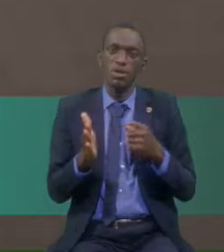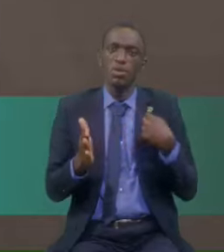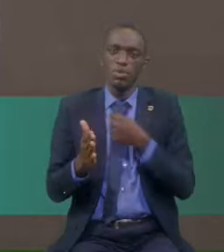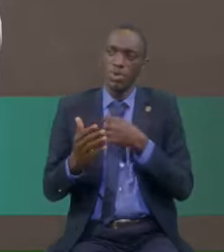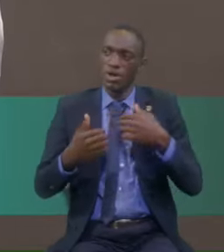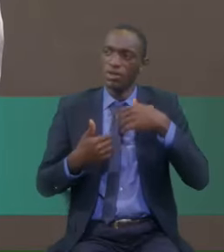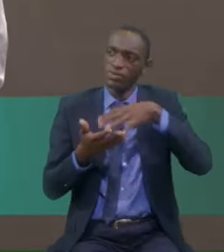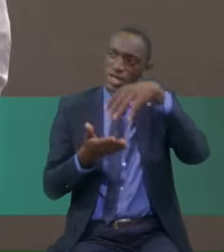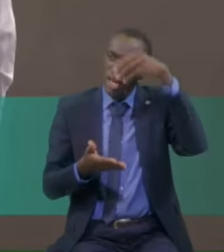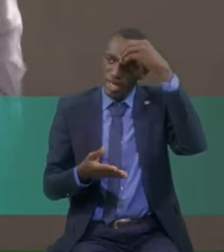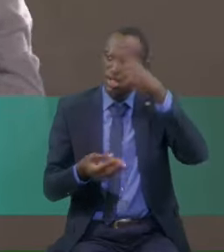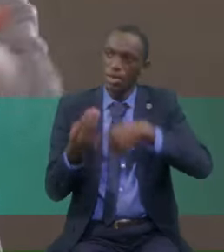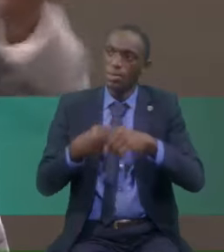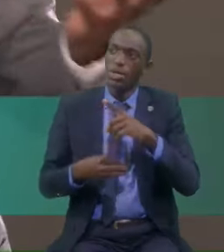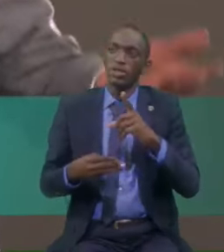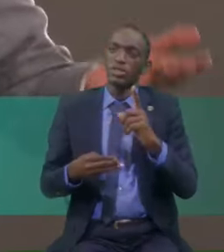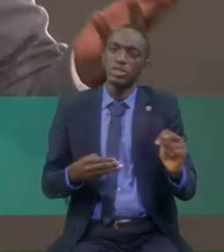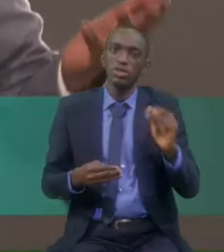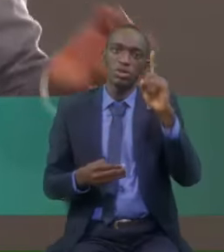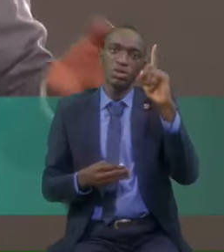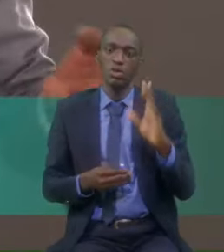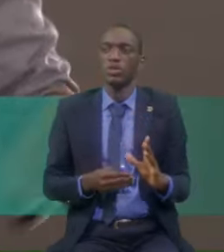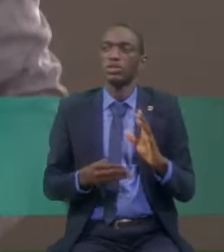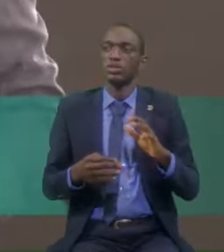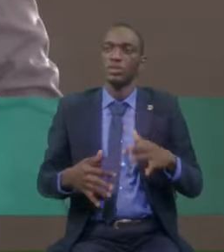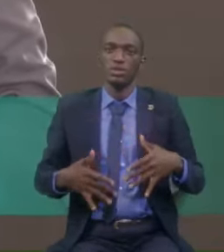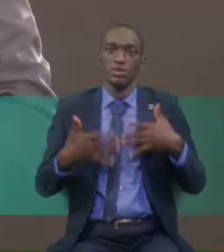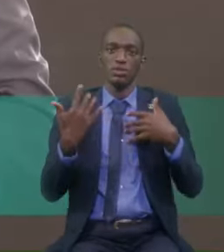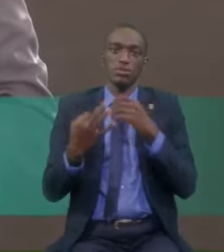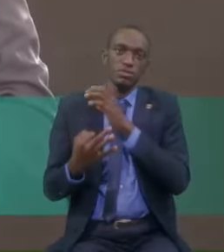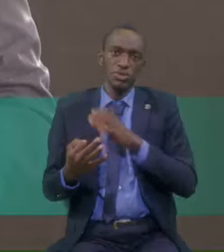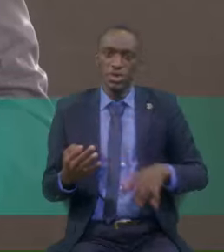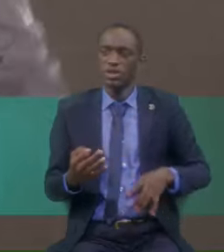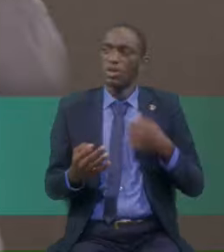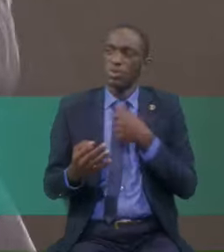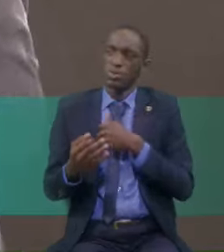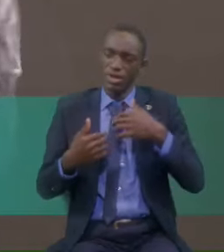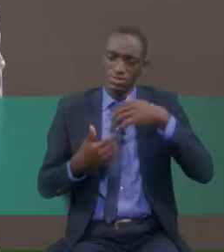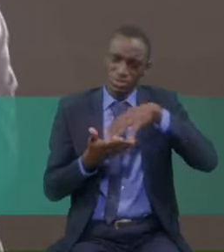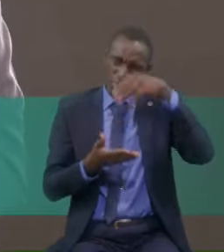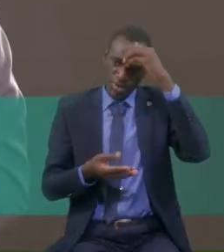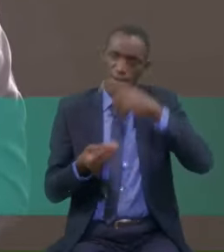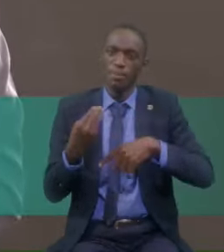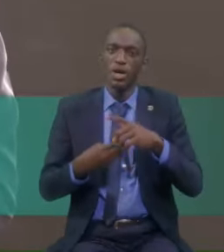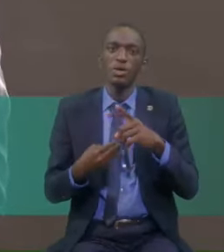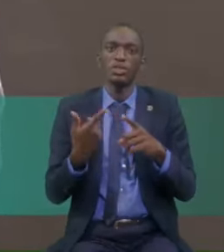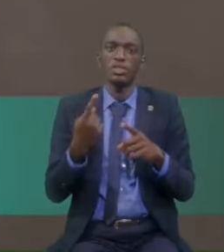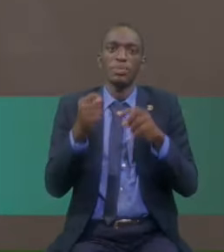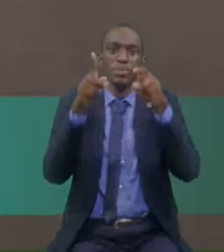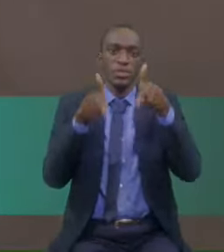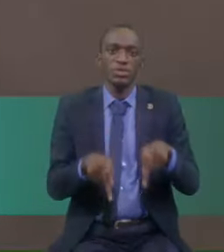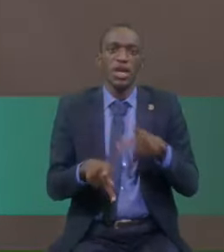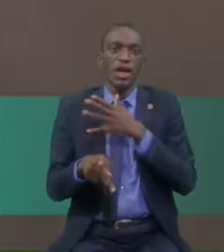Christ? Didn't we learn about the person, personality of the Holy Spirit? Didn't we